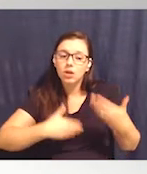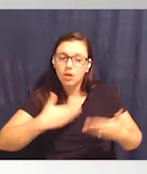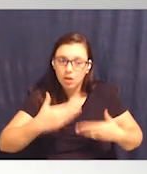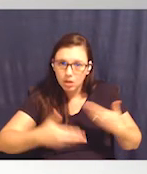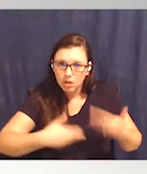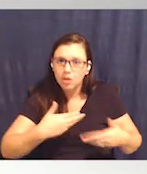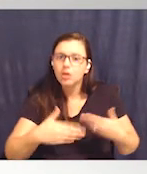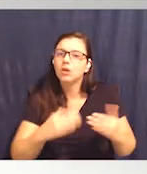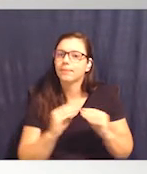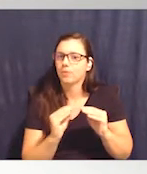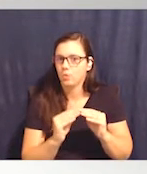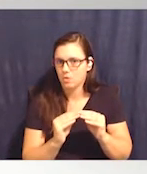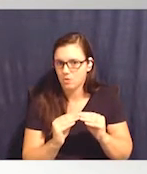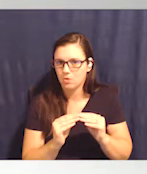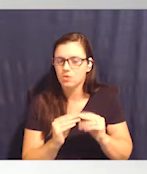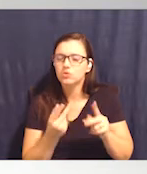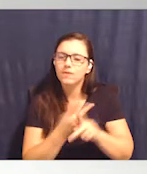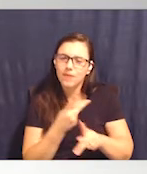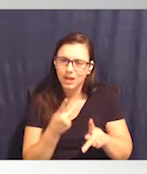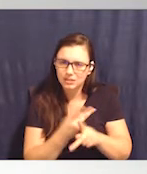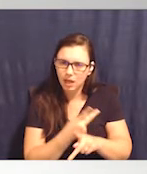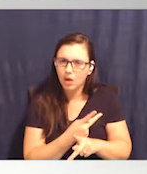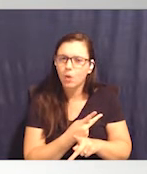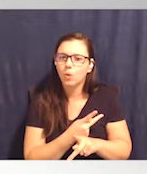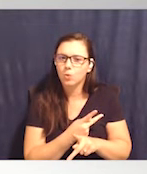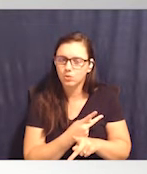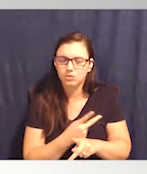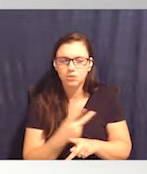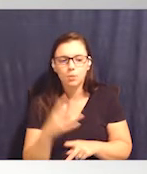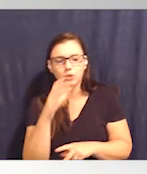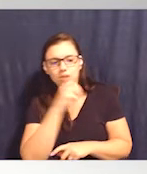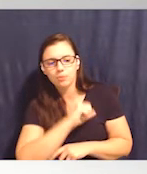out. Presumption of competence.